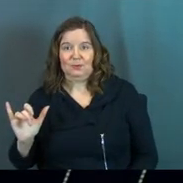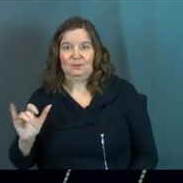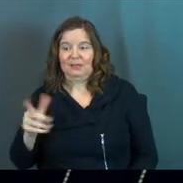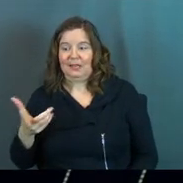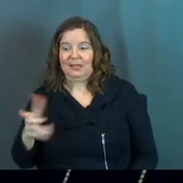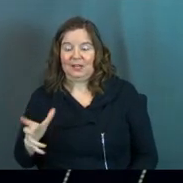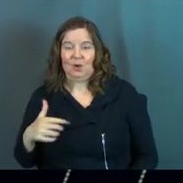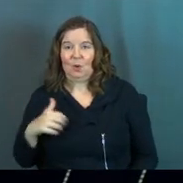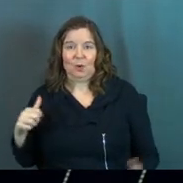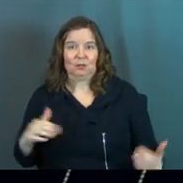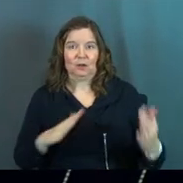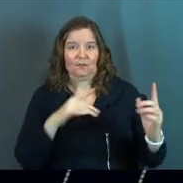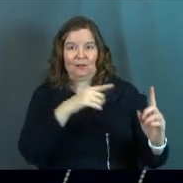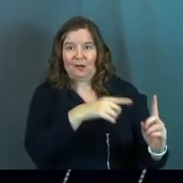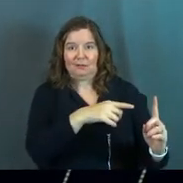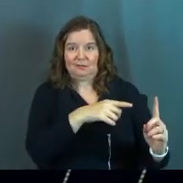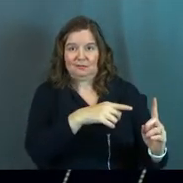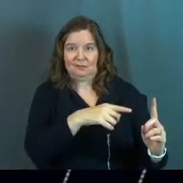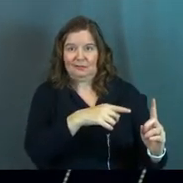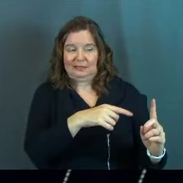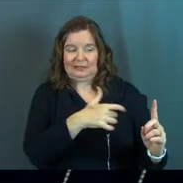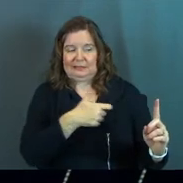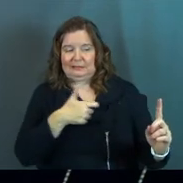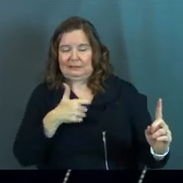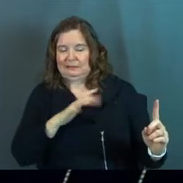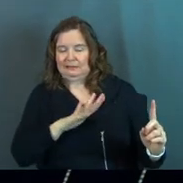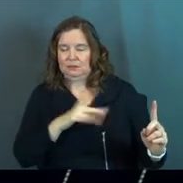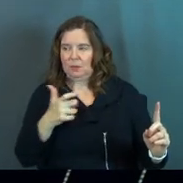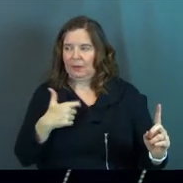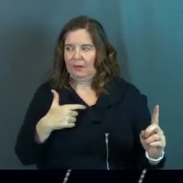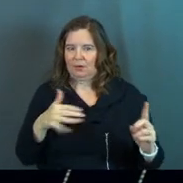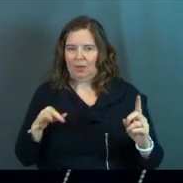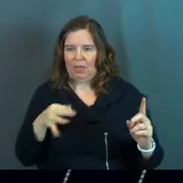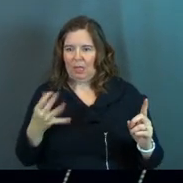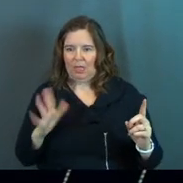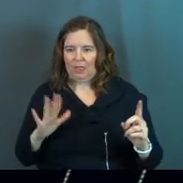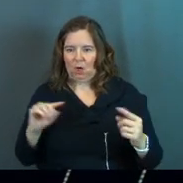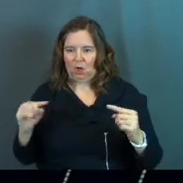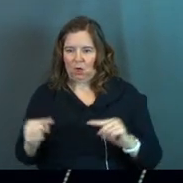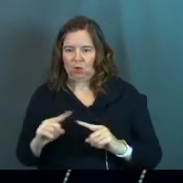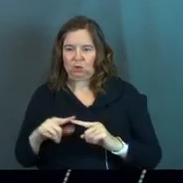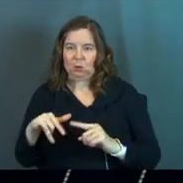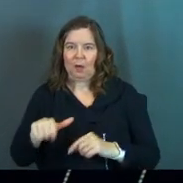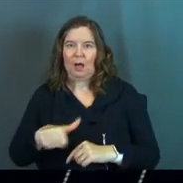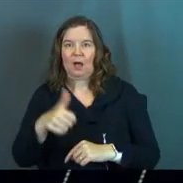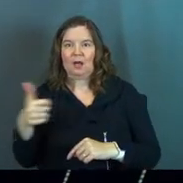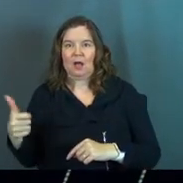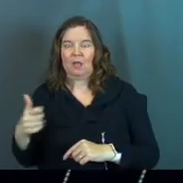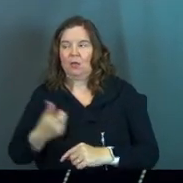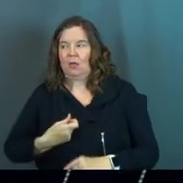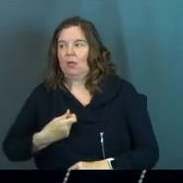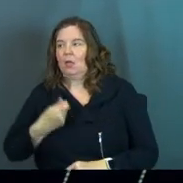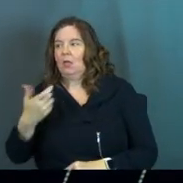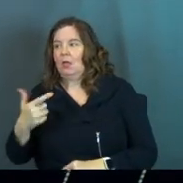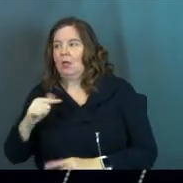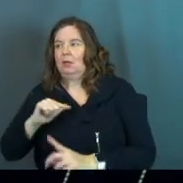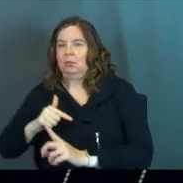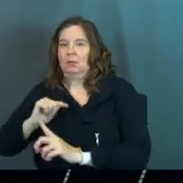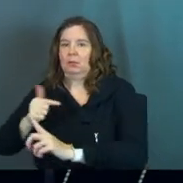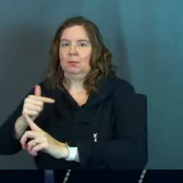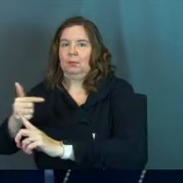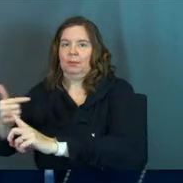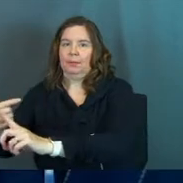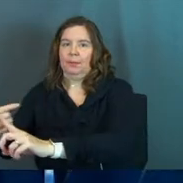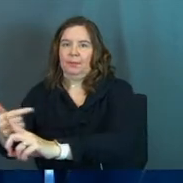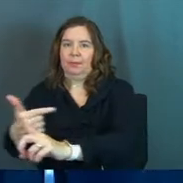don't want to confront the original person. Then they have to explain their hurt to yet another person, and the fire goes